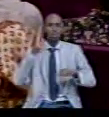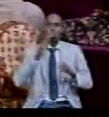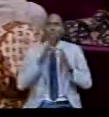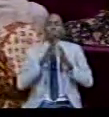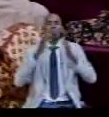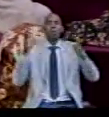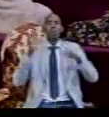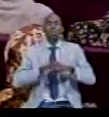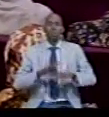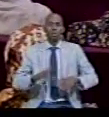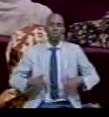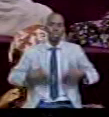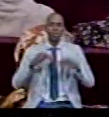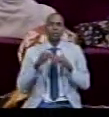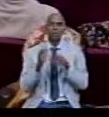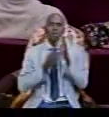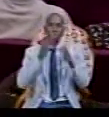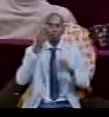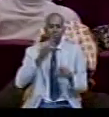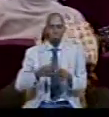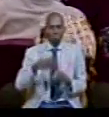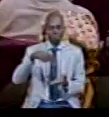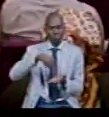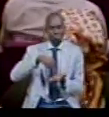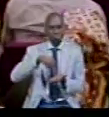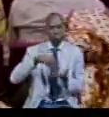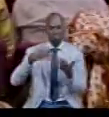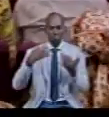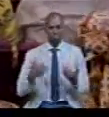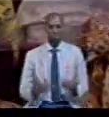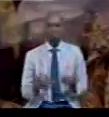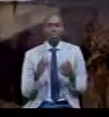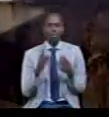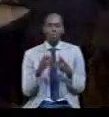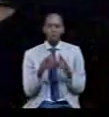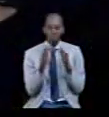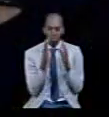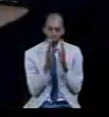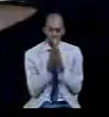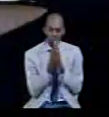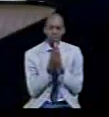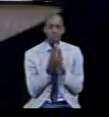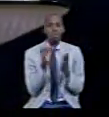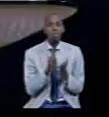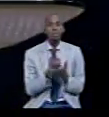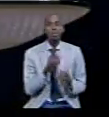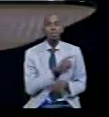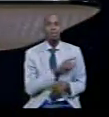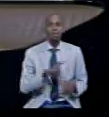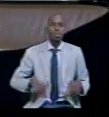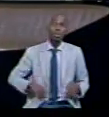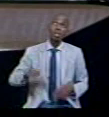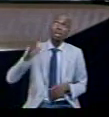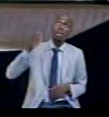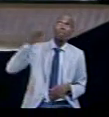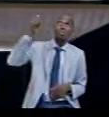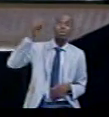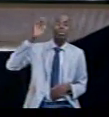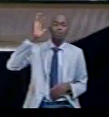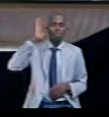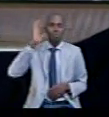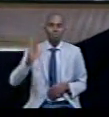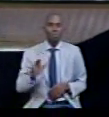in Jesus' name. Let's rise up now and pray to the Lord that the Lord himself will see